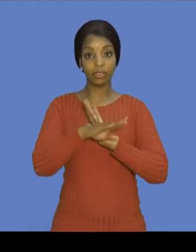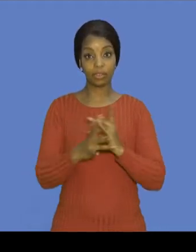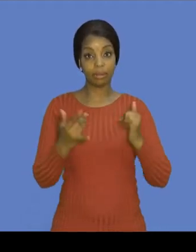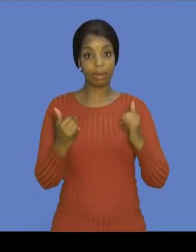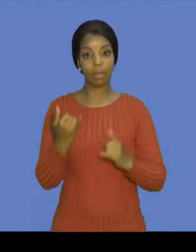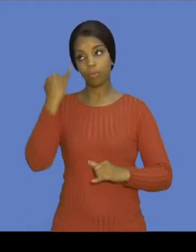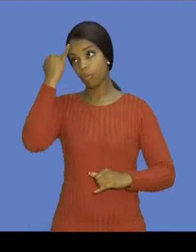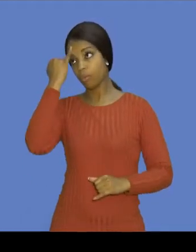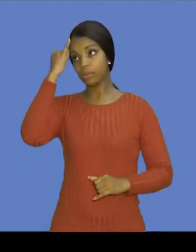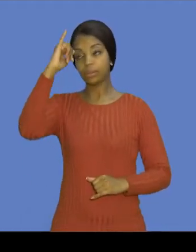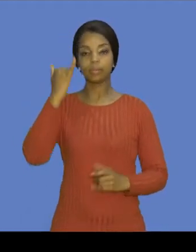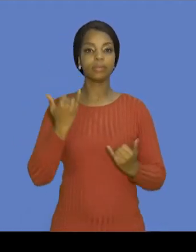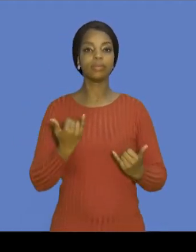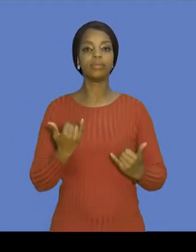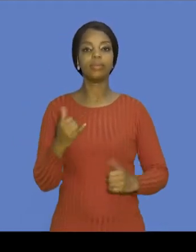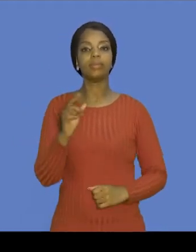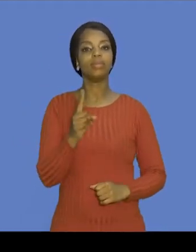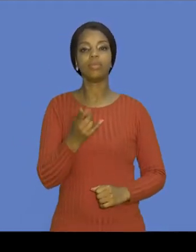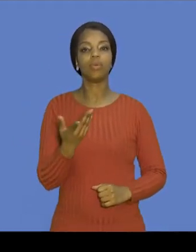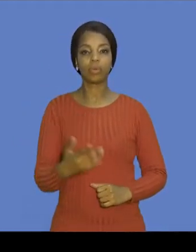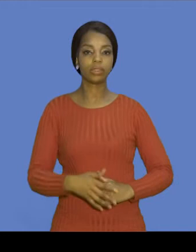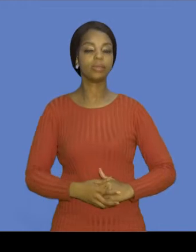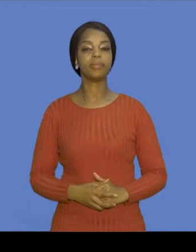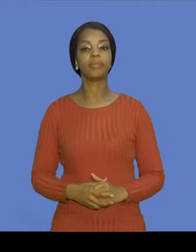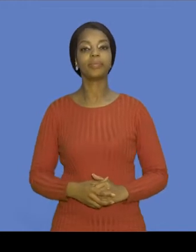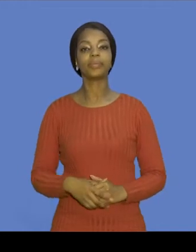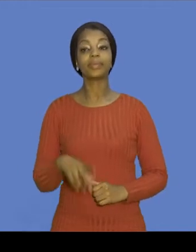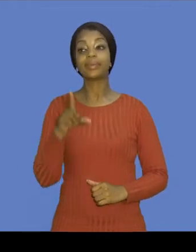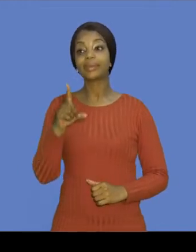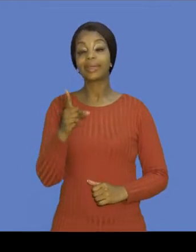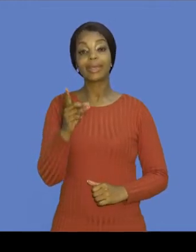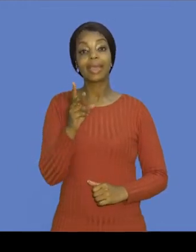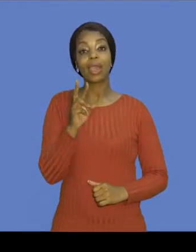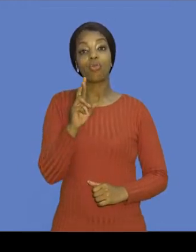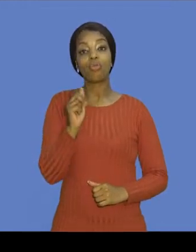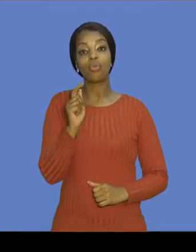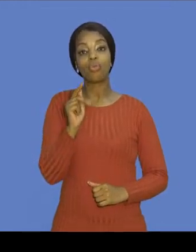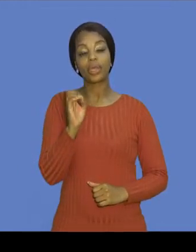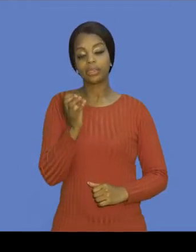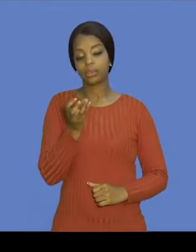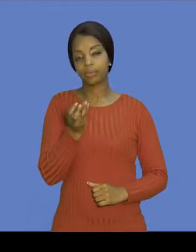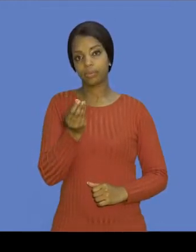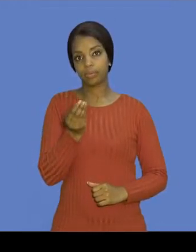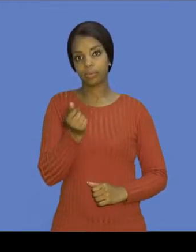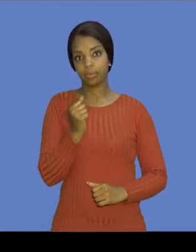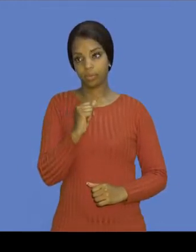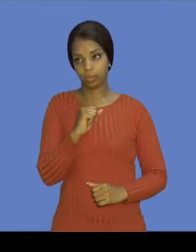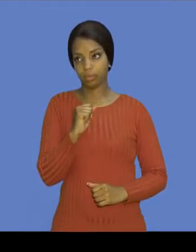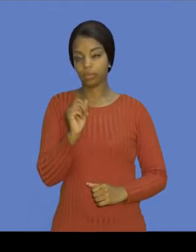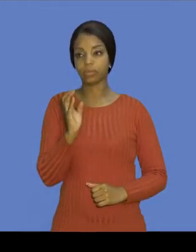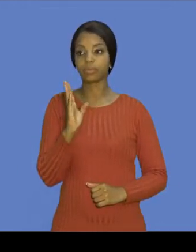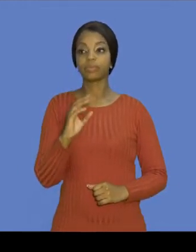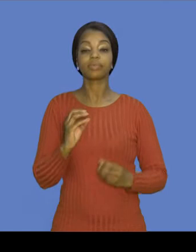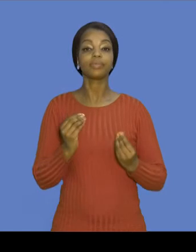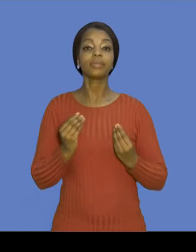about is inflation, which is actually the rate at which, so this will be the rate at which the price of goods and